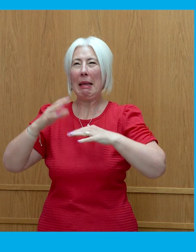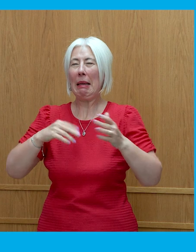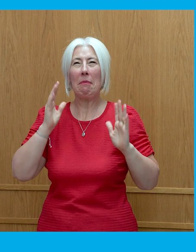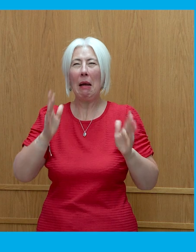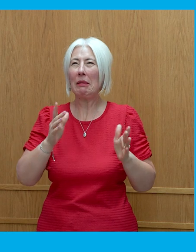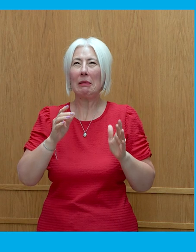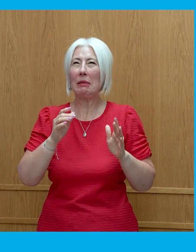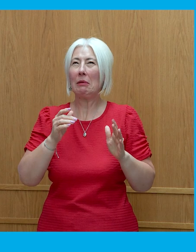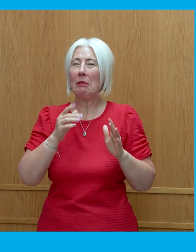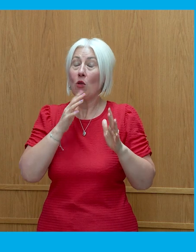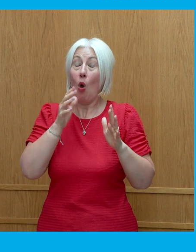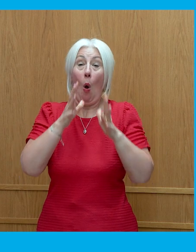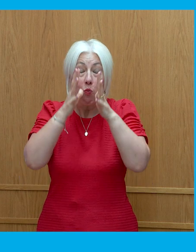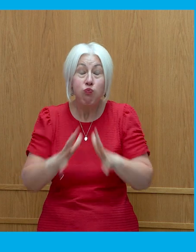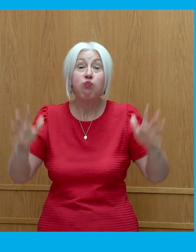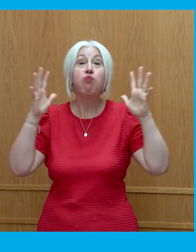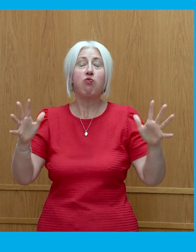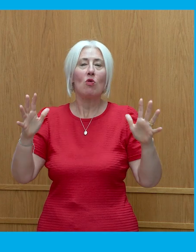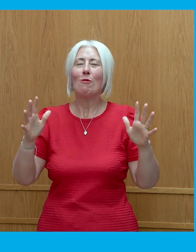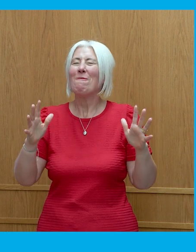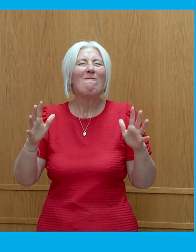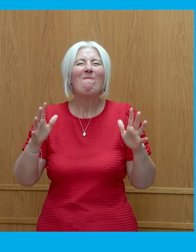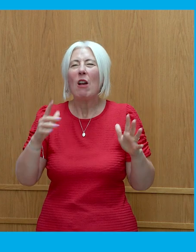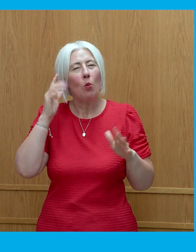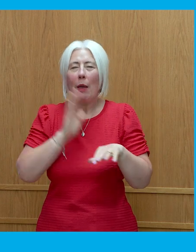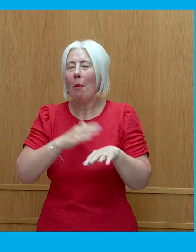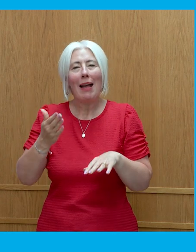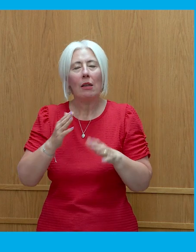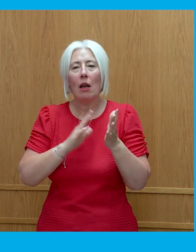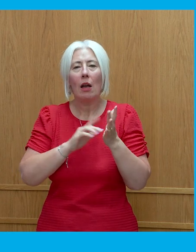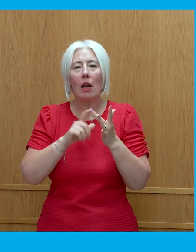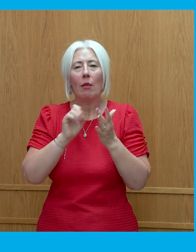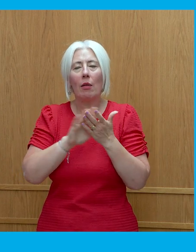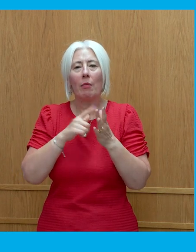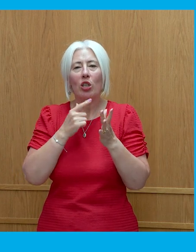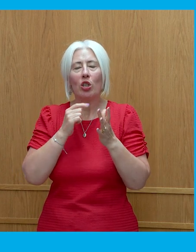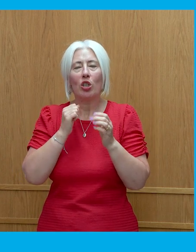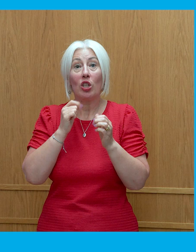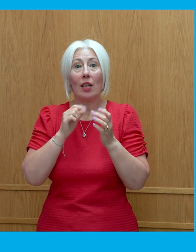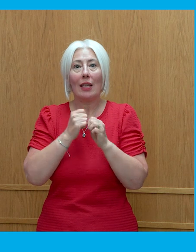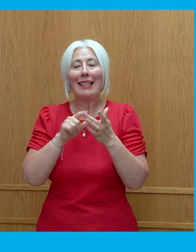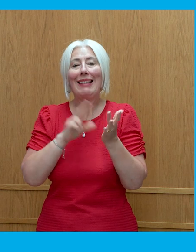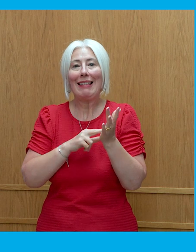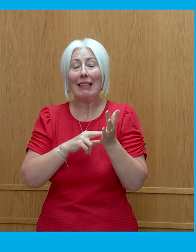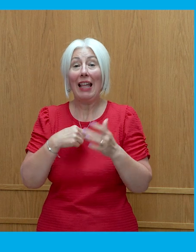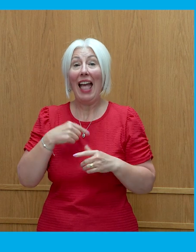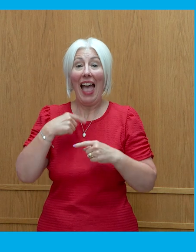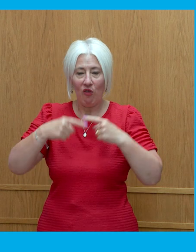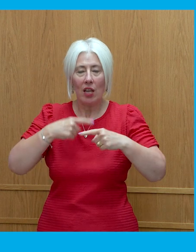Electorally, I don't think it's going to matter. I don't think it's going to matter in Michigan. I am every election cycle